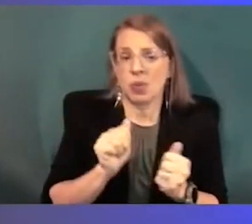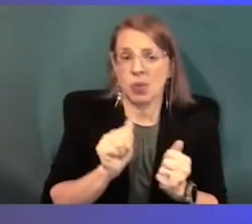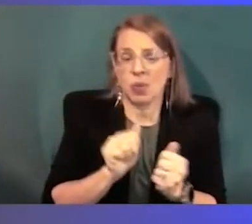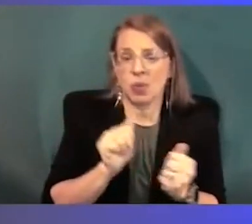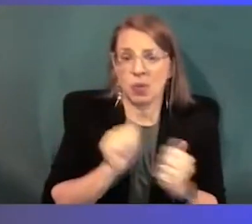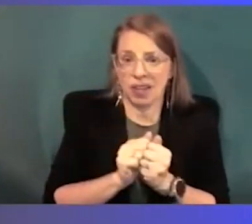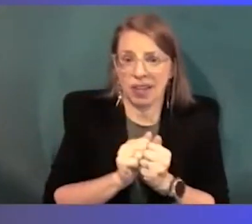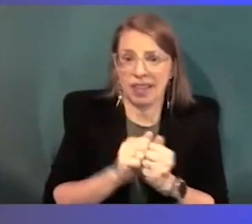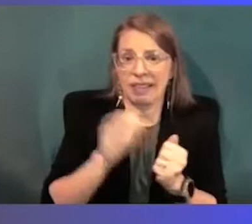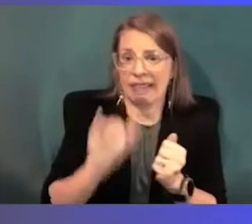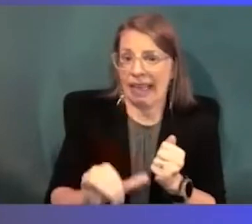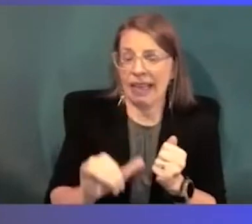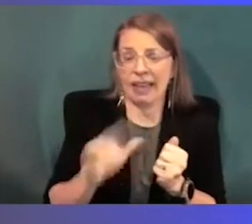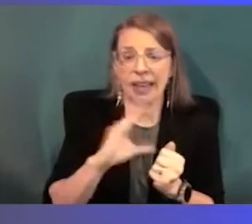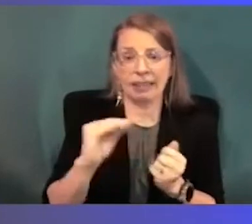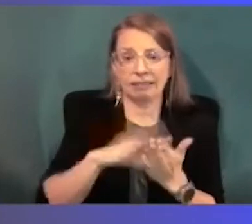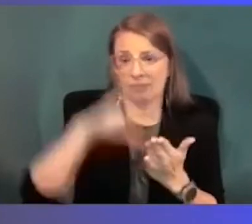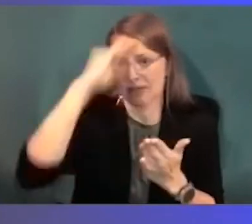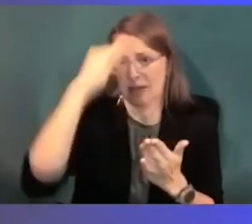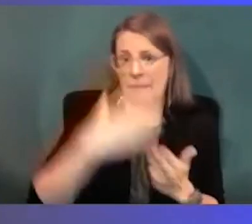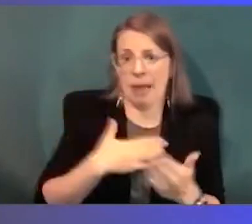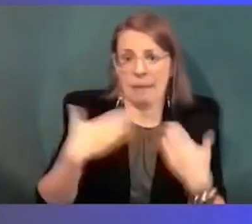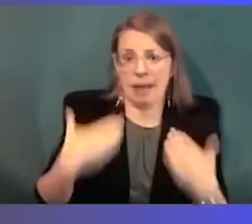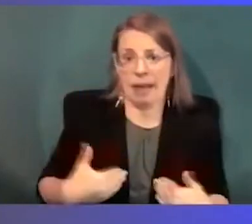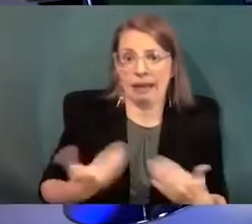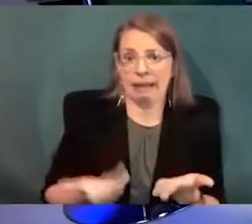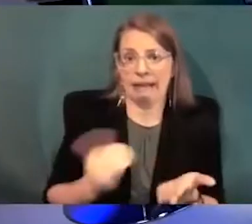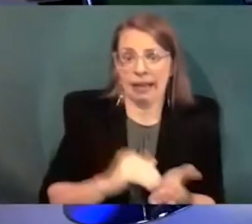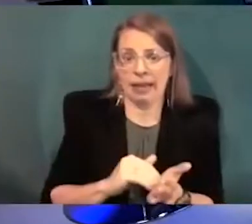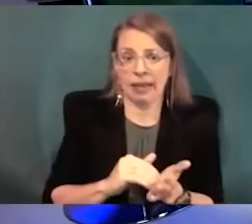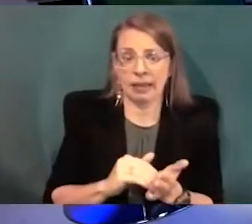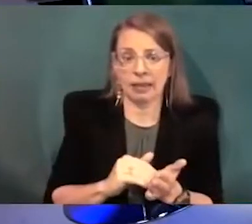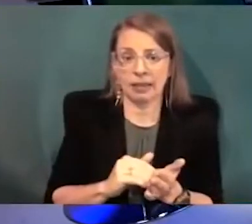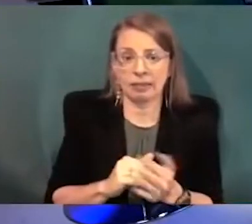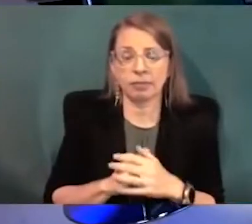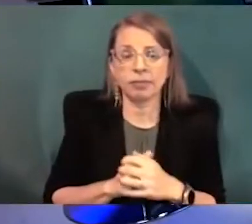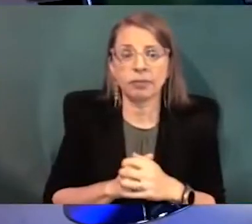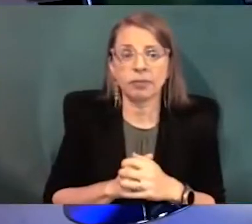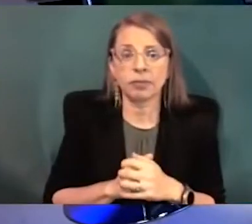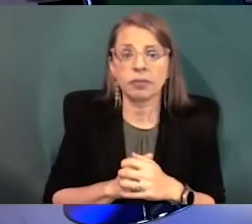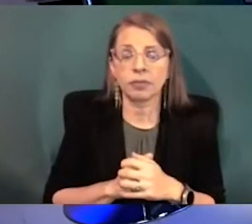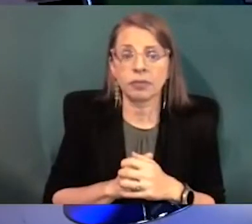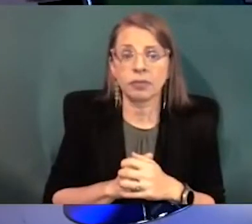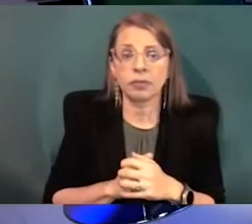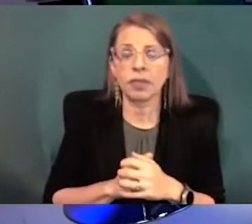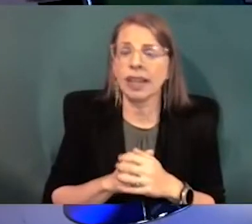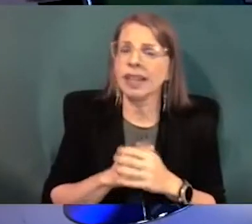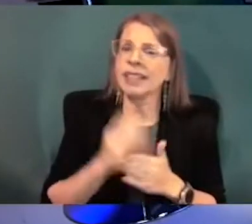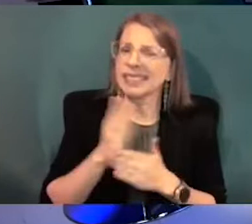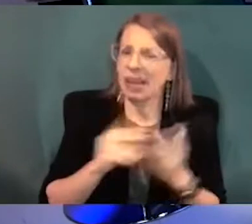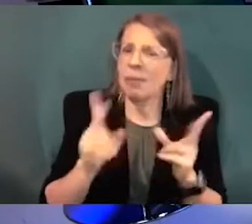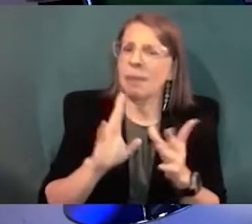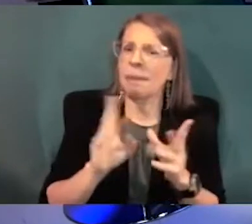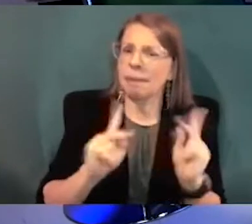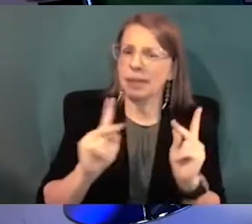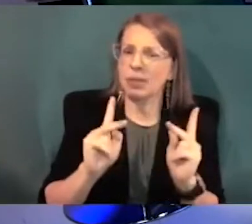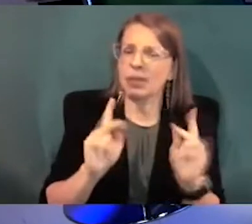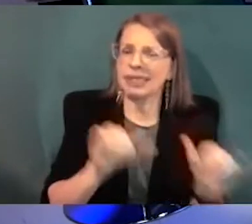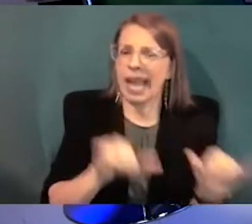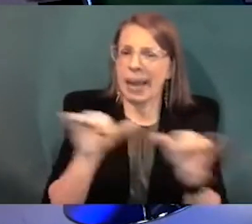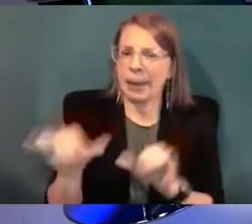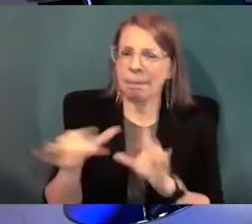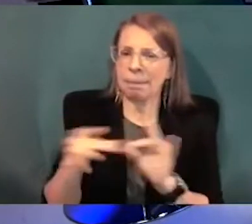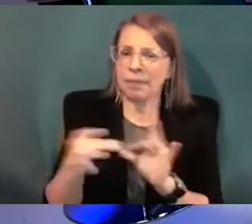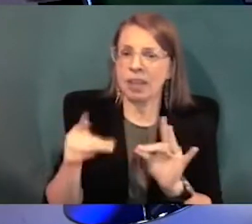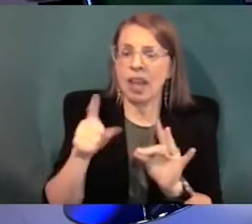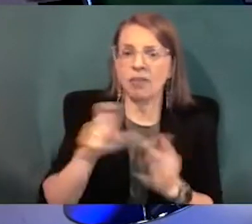again and trying to make the best of what I have to give. I've heard others say what you just said. I think it's a really great turn of phrase there, that you have to learn